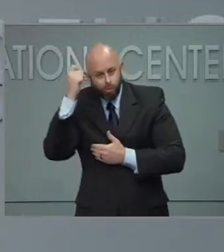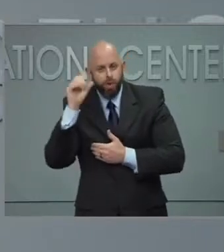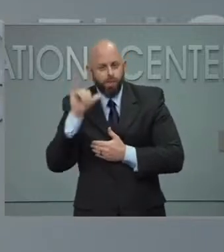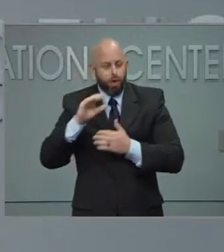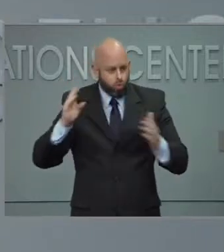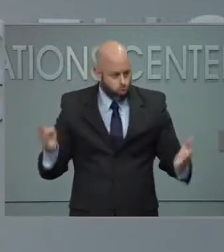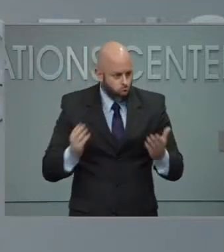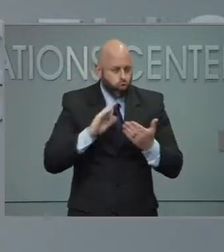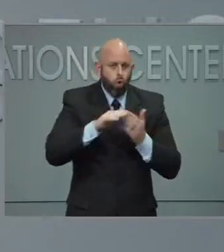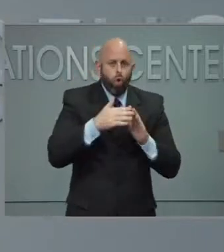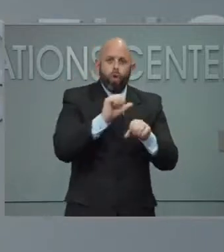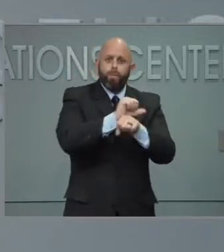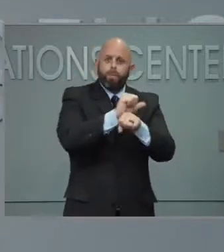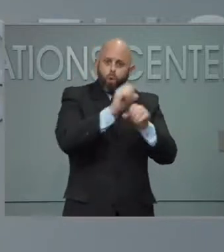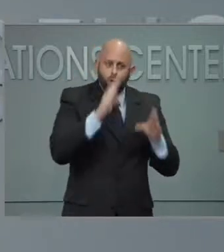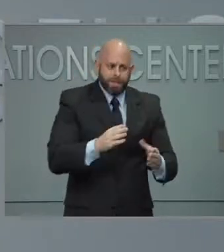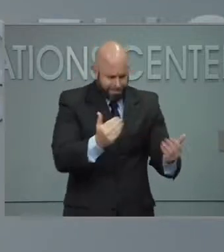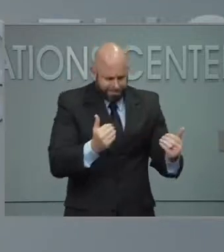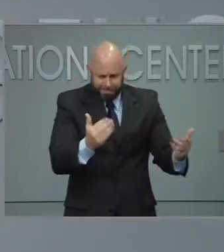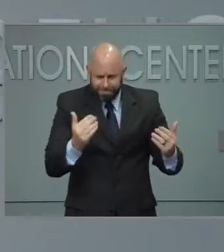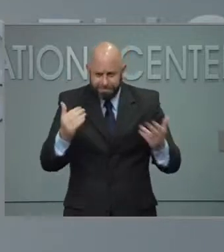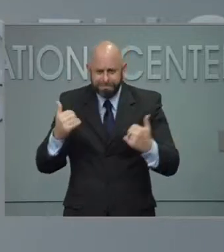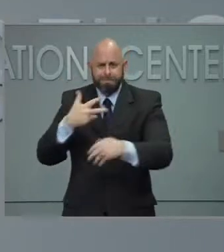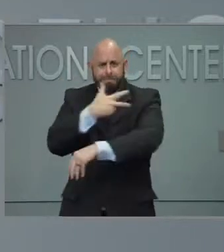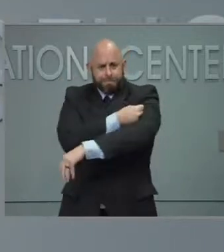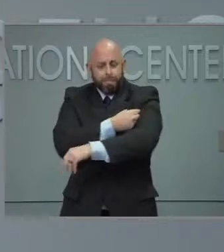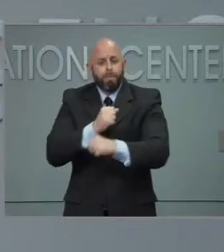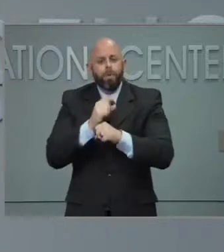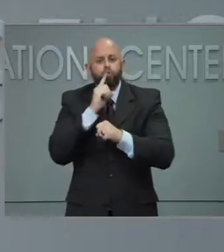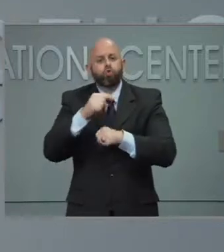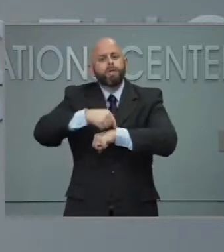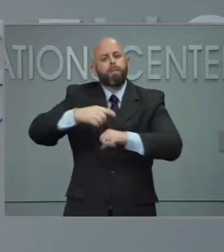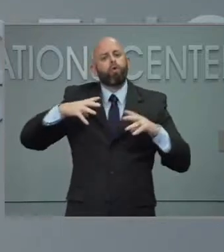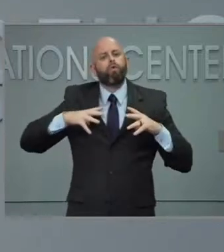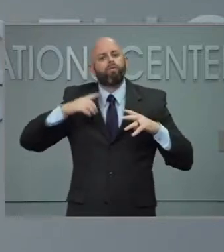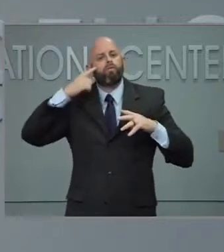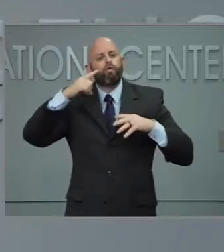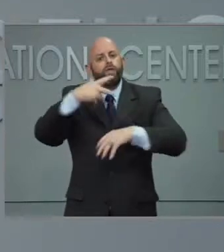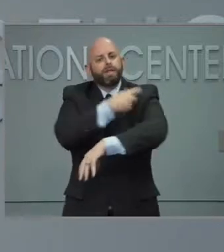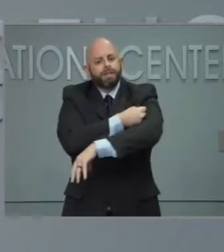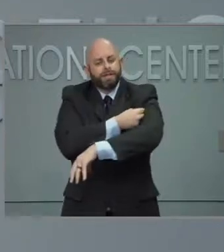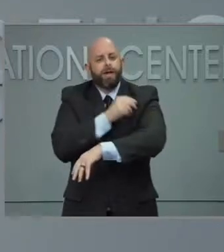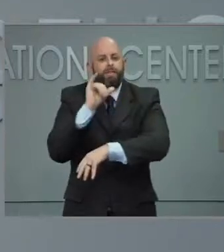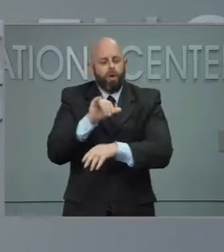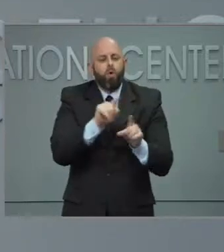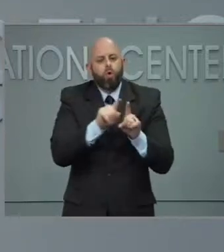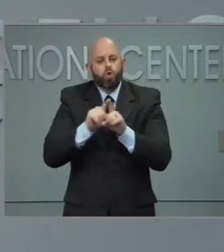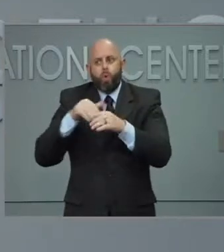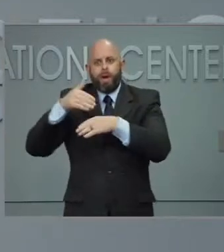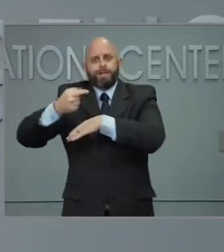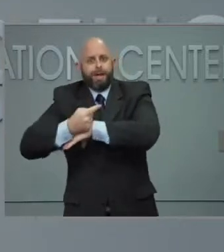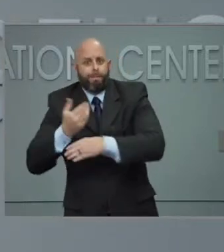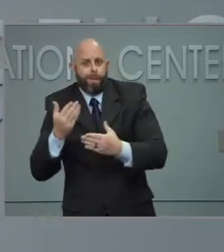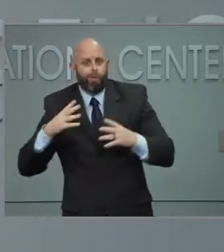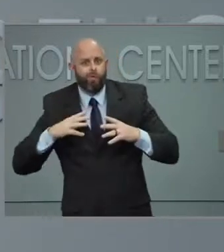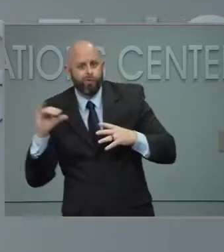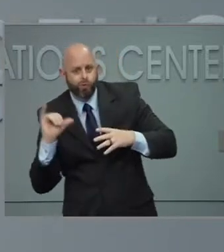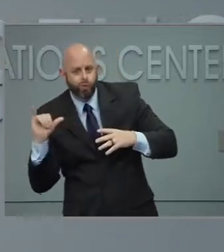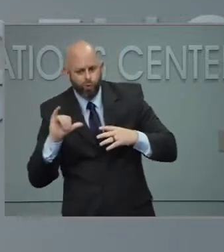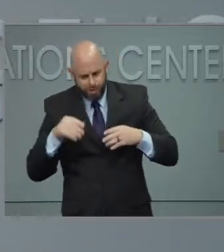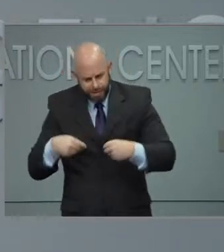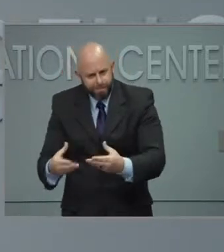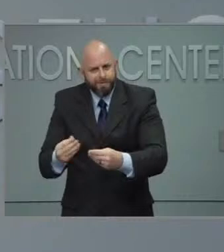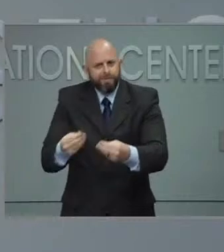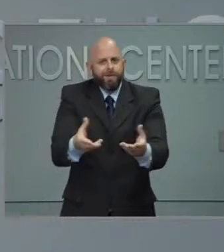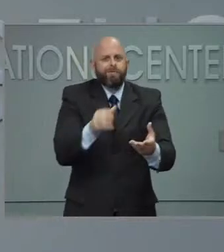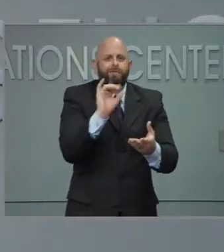Have a vaccine day. Make sure you're giving time off both for the vaccine and for recovery, and making sure that you're encouraging folks